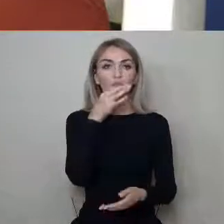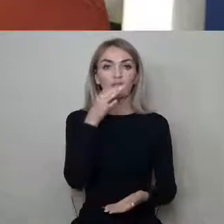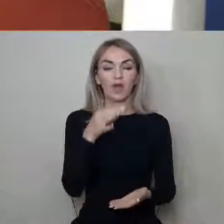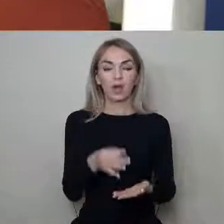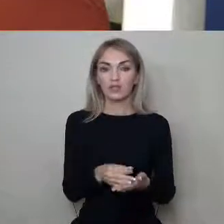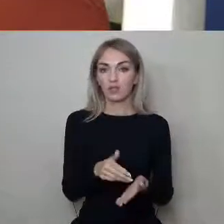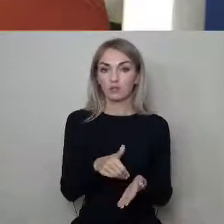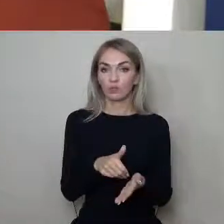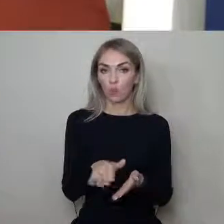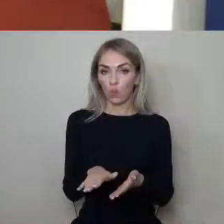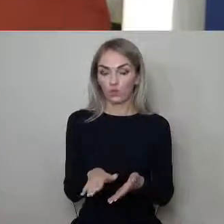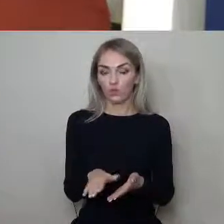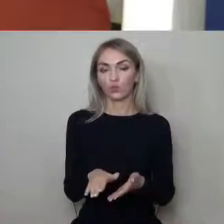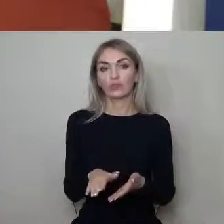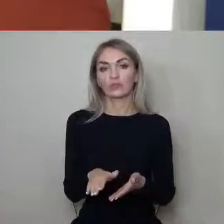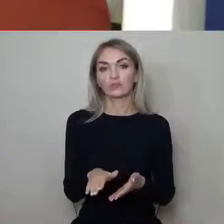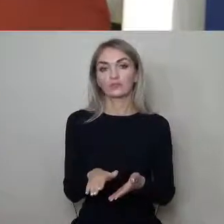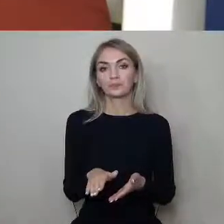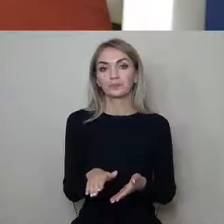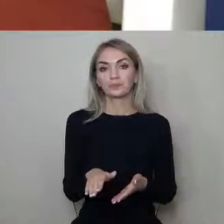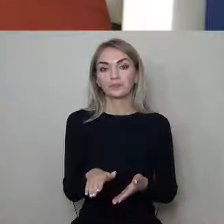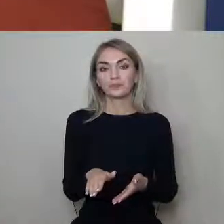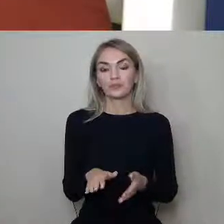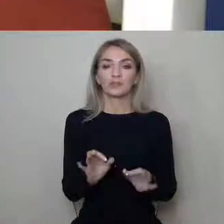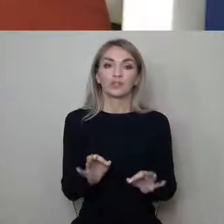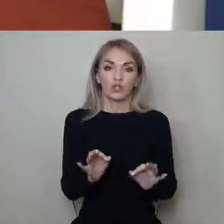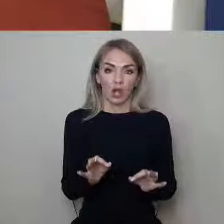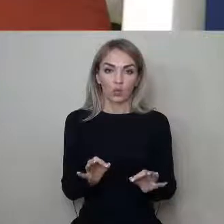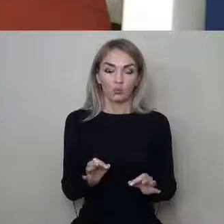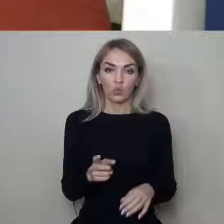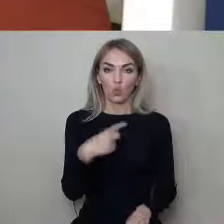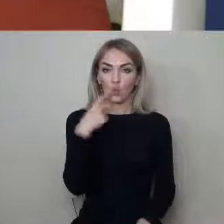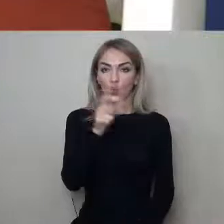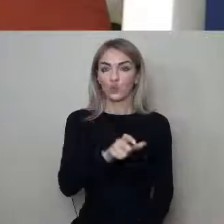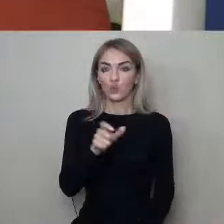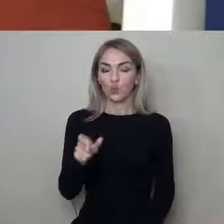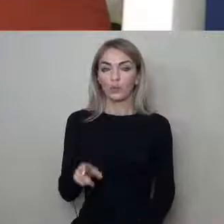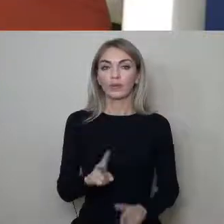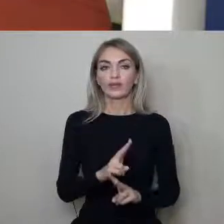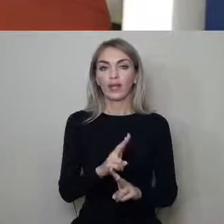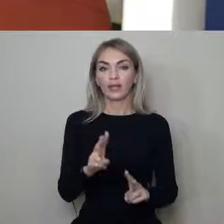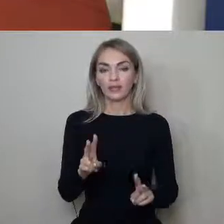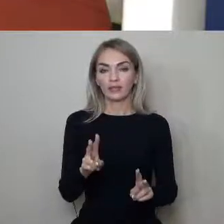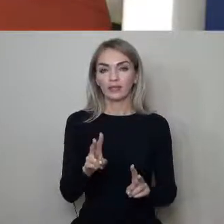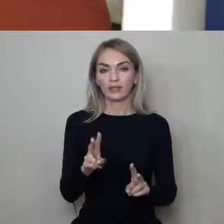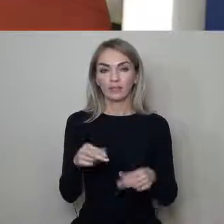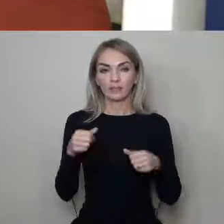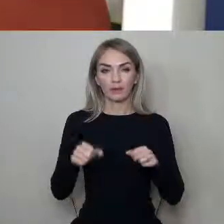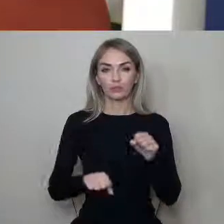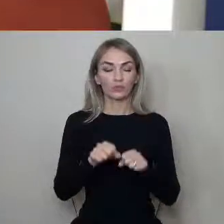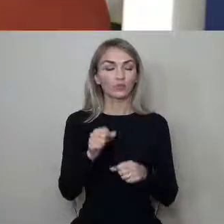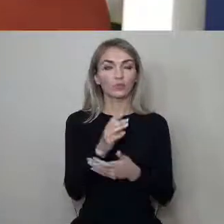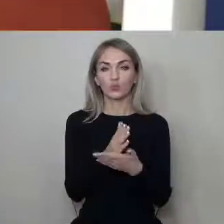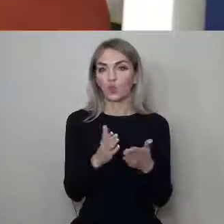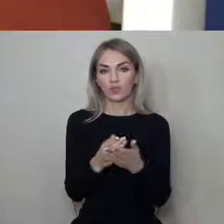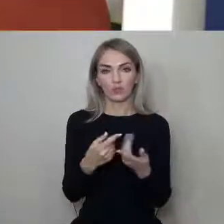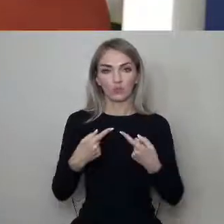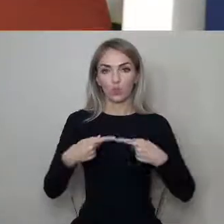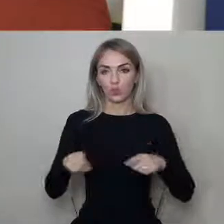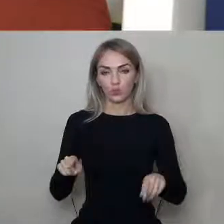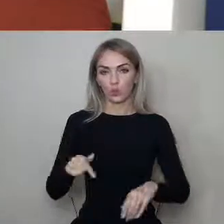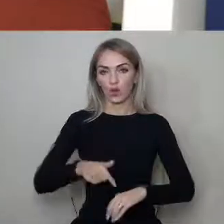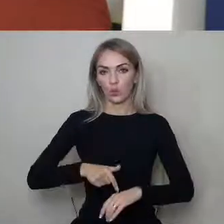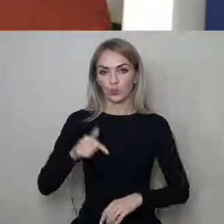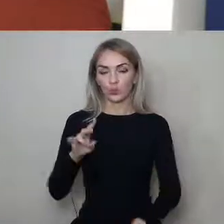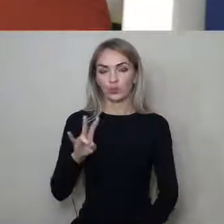the liability for refusing, the persons who committed offenses